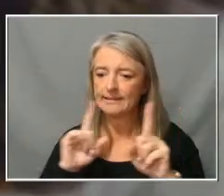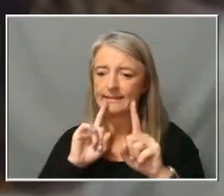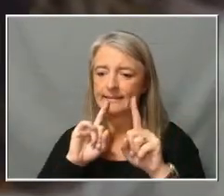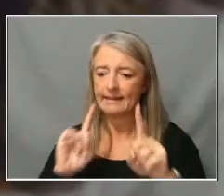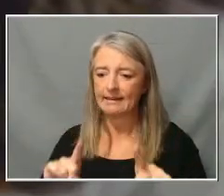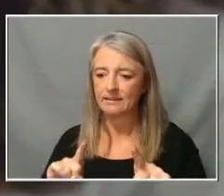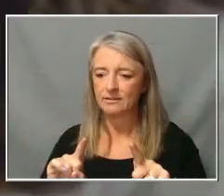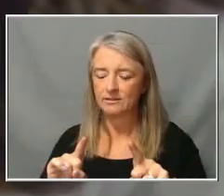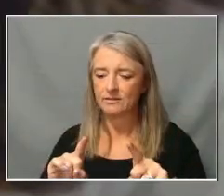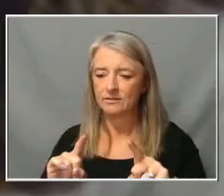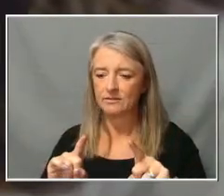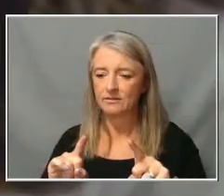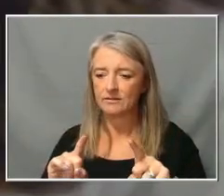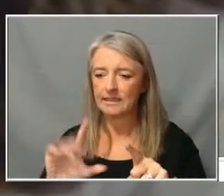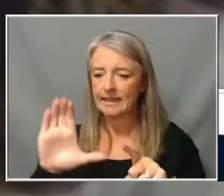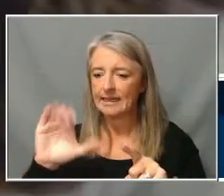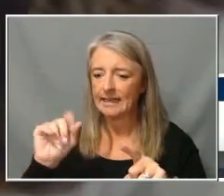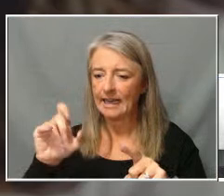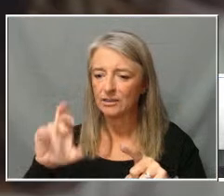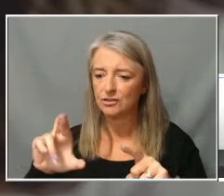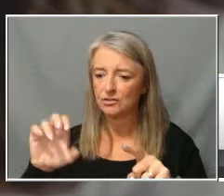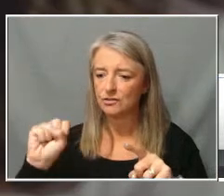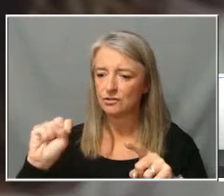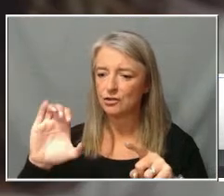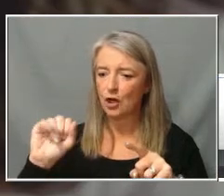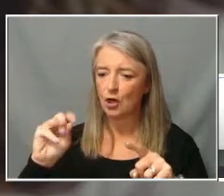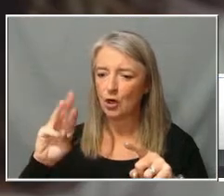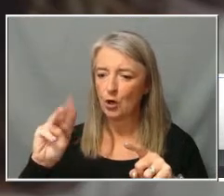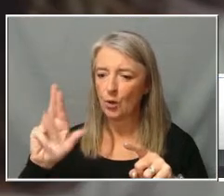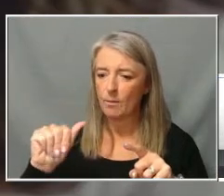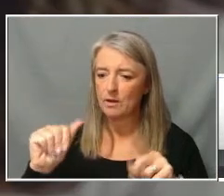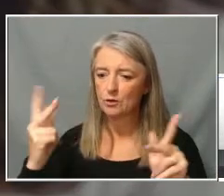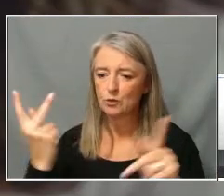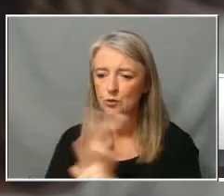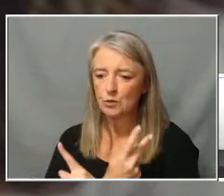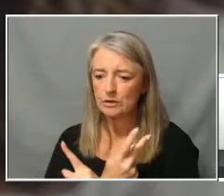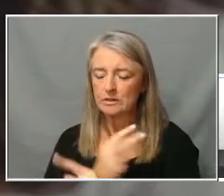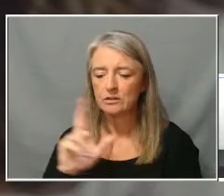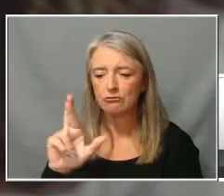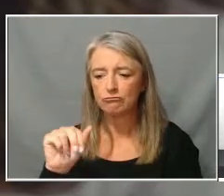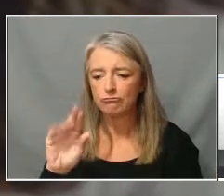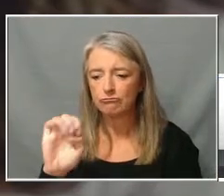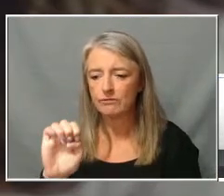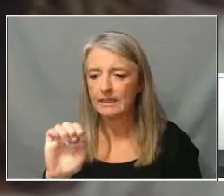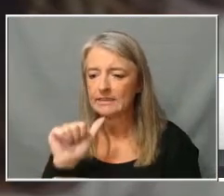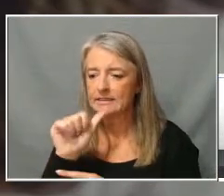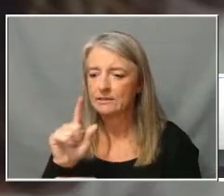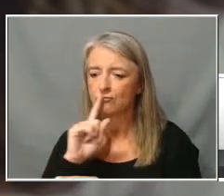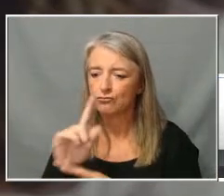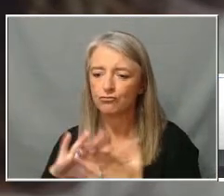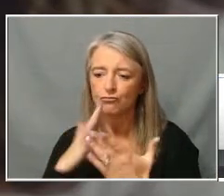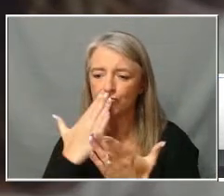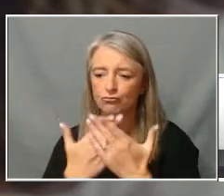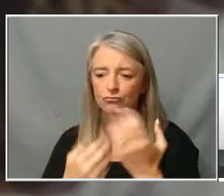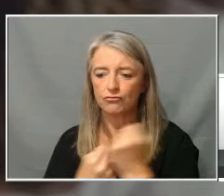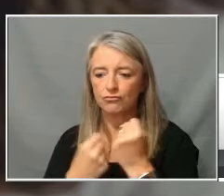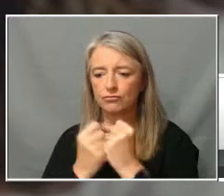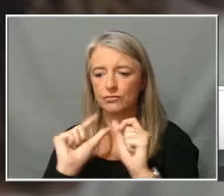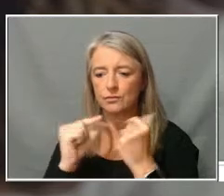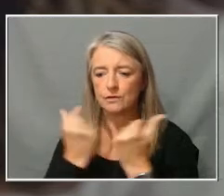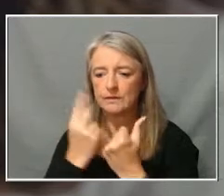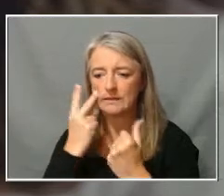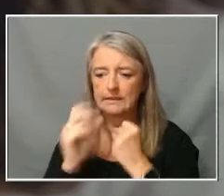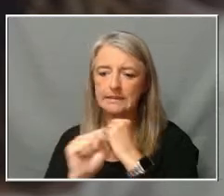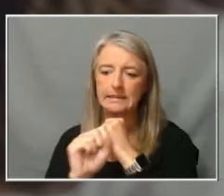devastating diagnosis. Sarcoma, I would say even worse because of the rarity. There aren't any good support groups. You're never going to see a commercial on